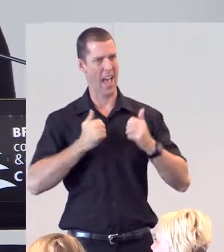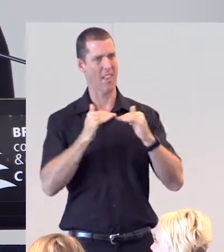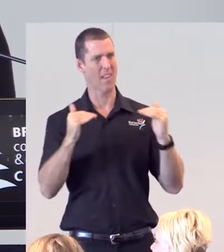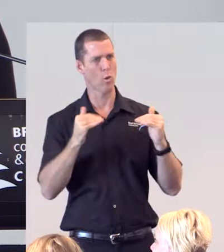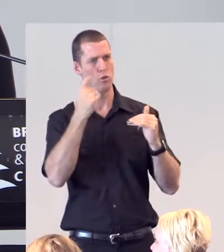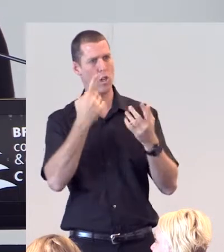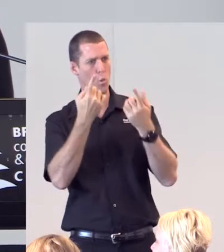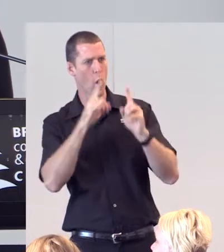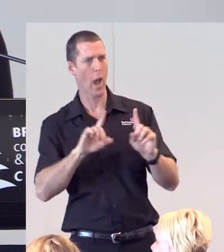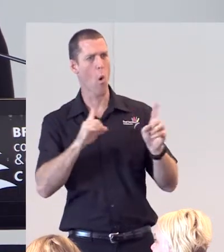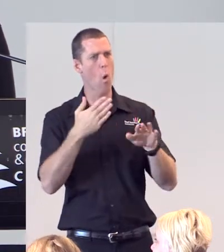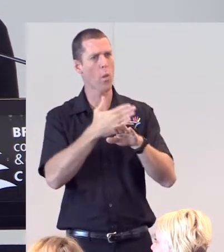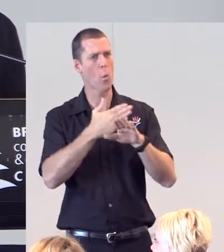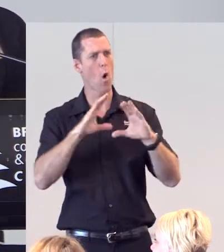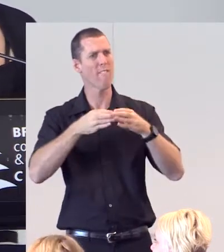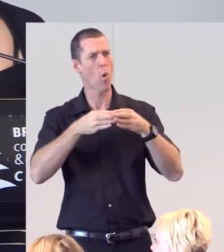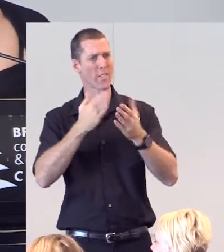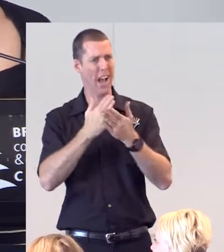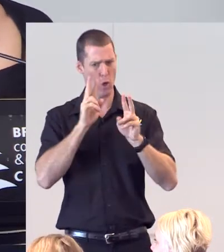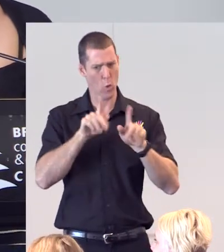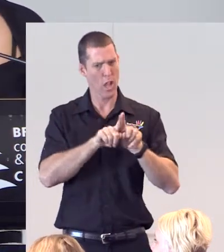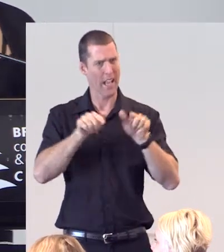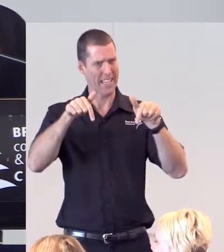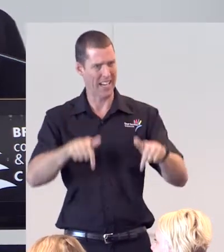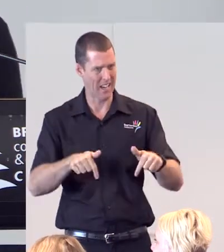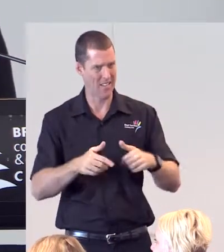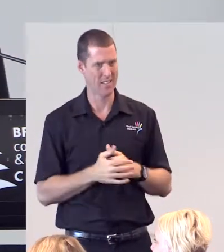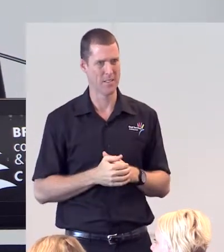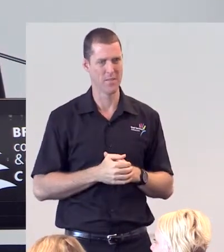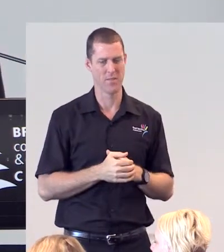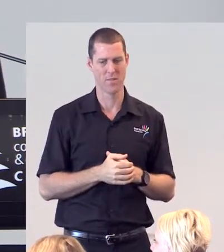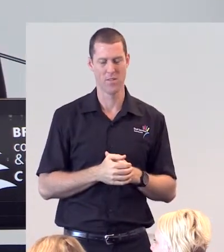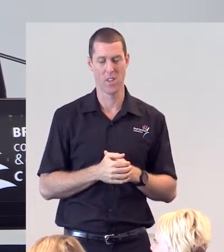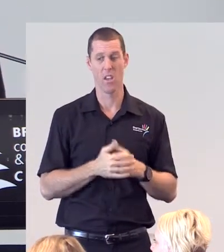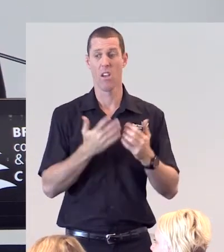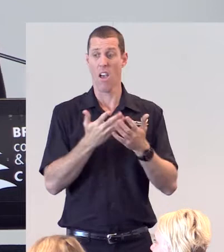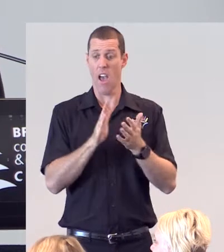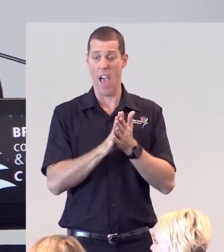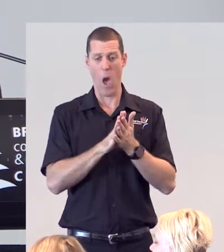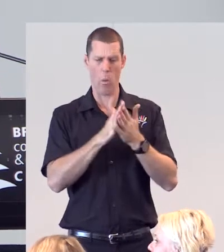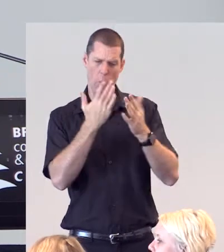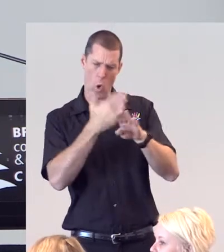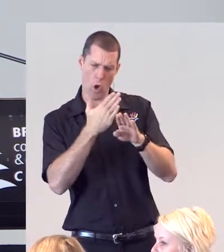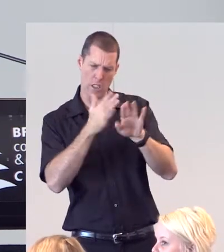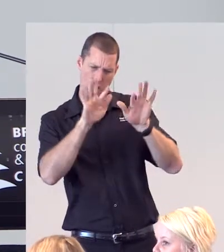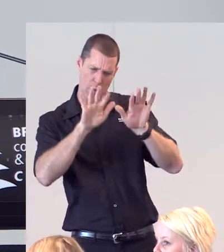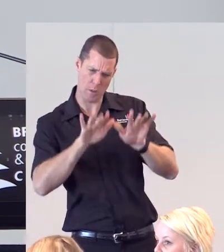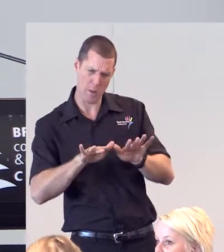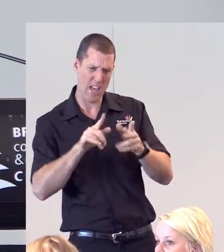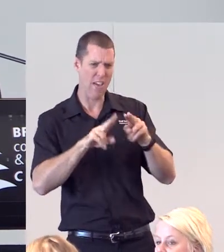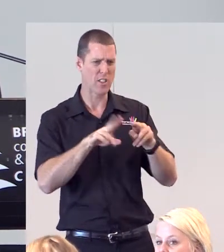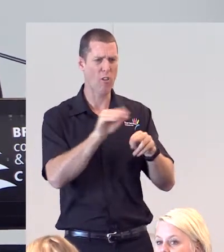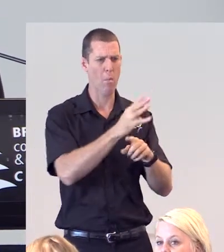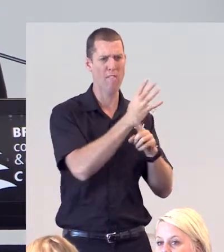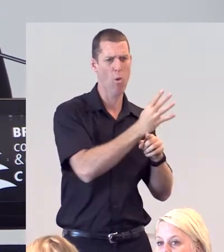the workforce actually looks like. Just from the way that it's done, whether we do it from the 4-digit